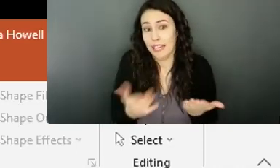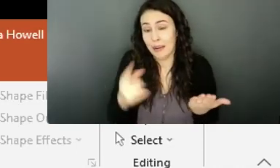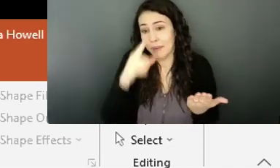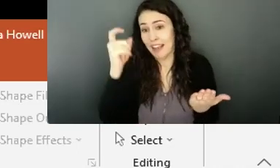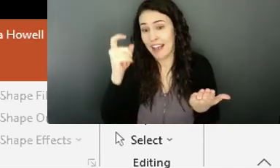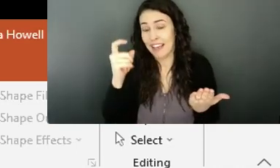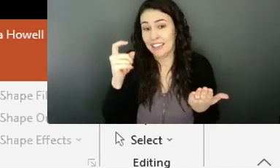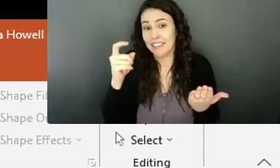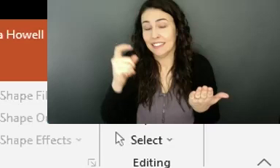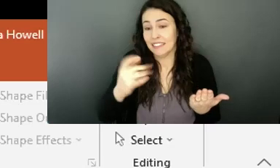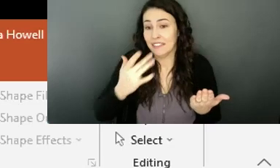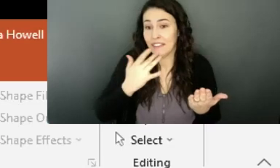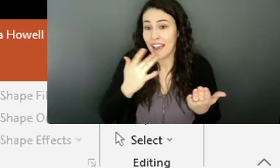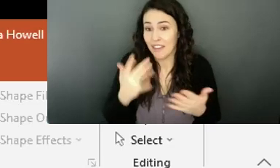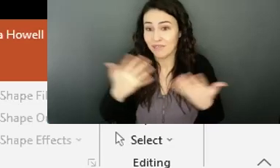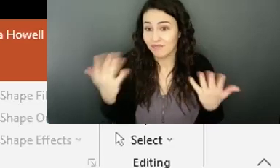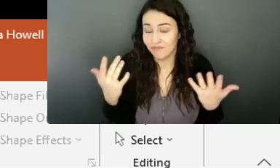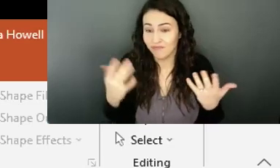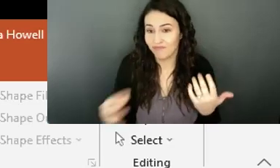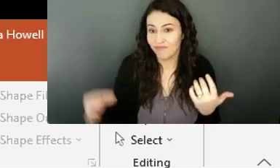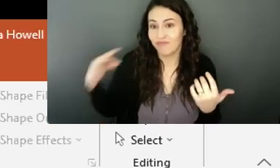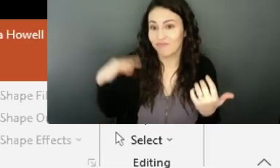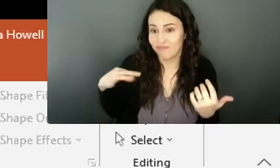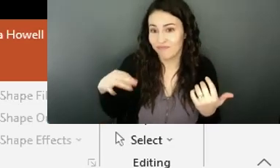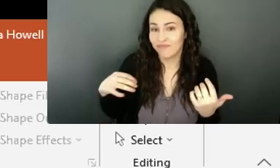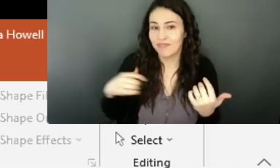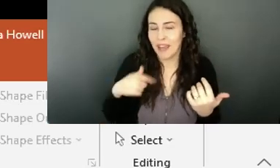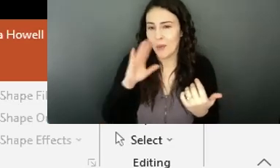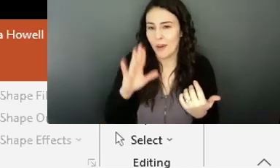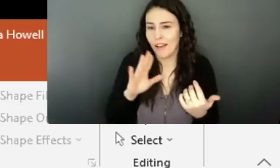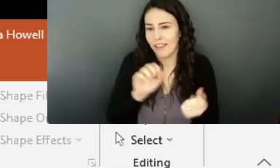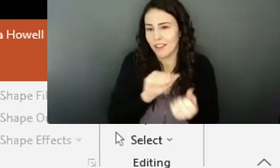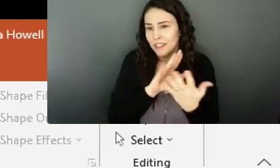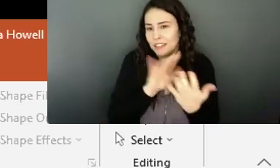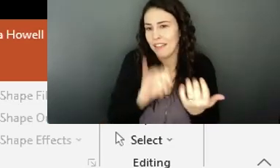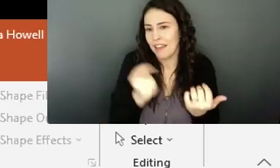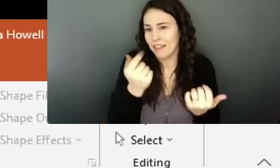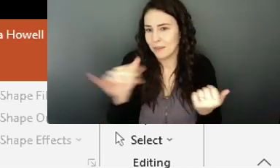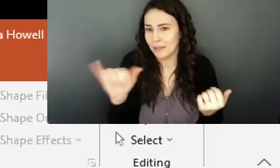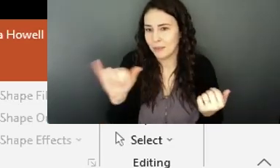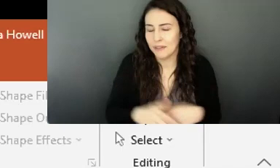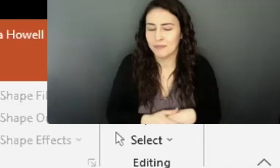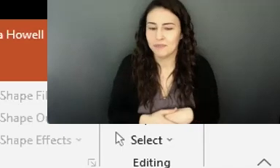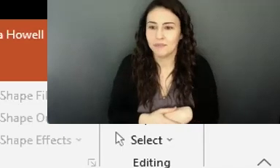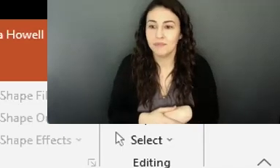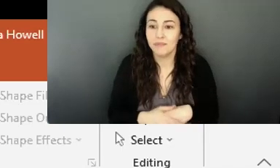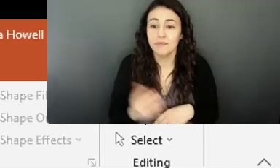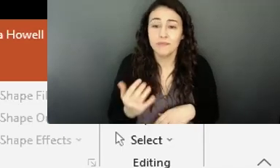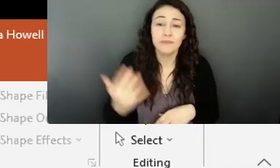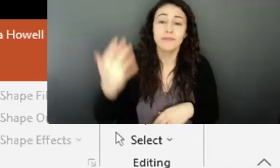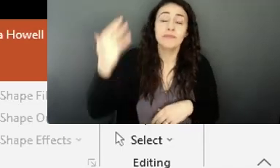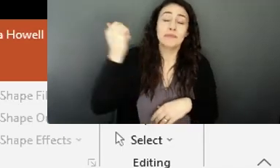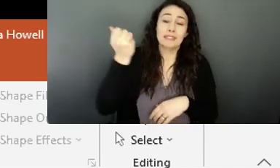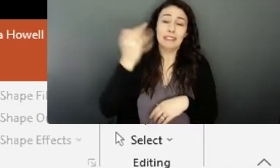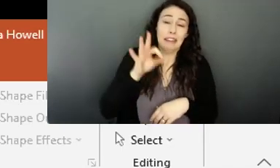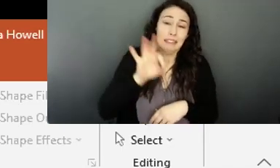favorite, accreditation. I'm going to address that a little bit as well. In fact, way back in 1994,